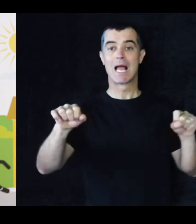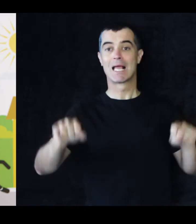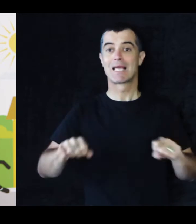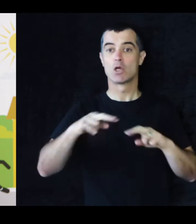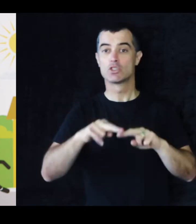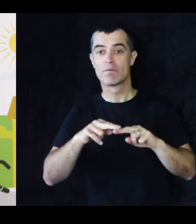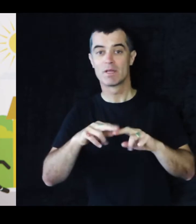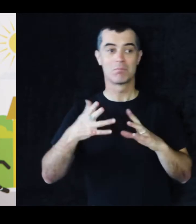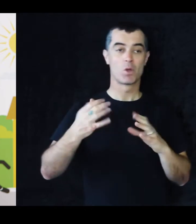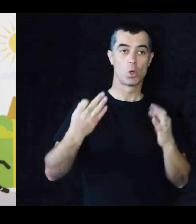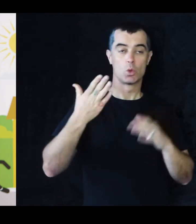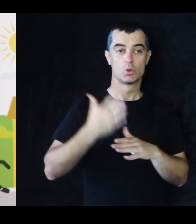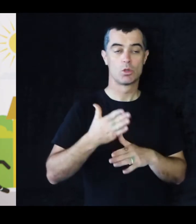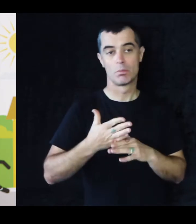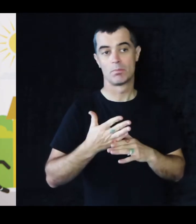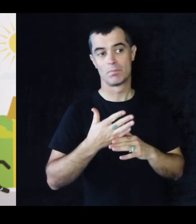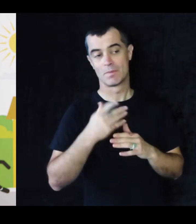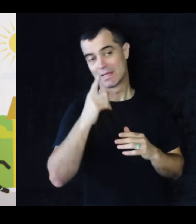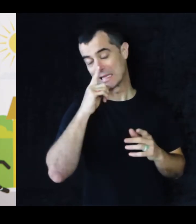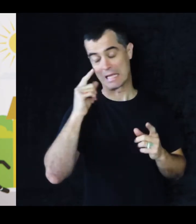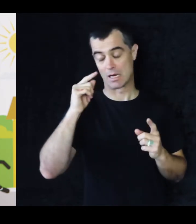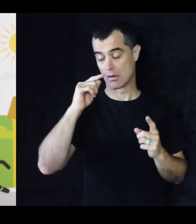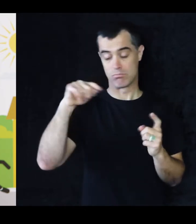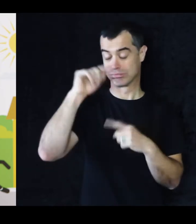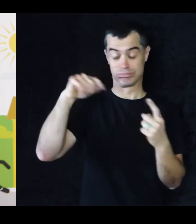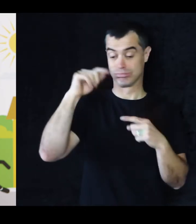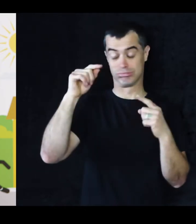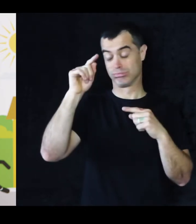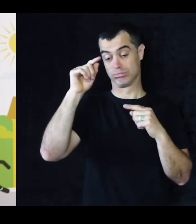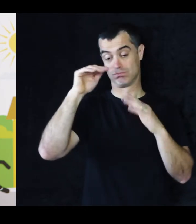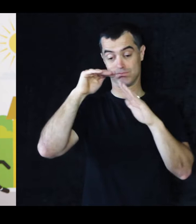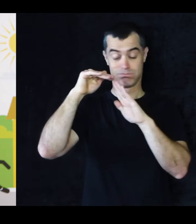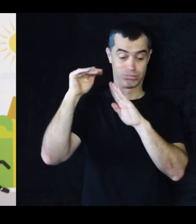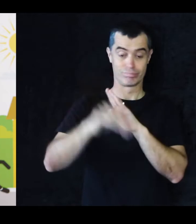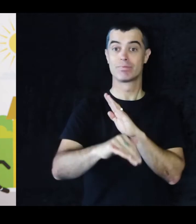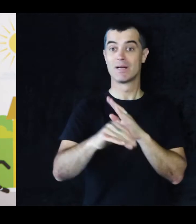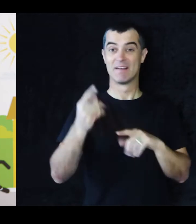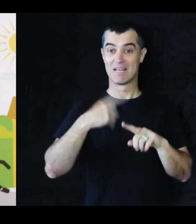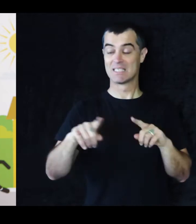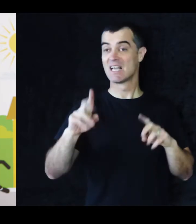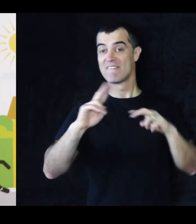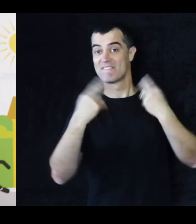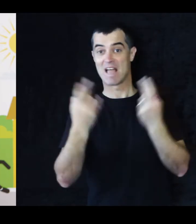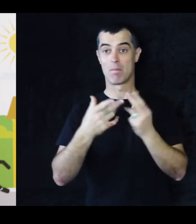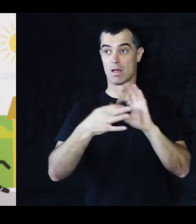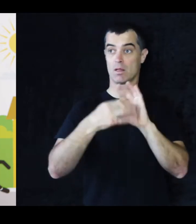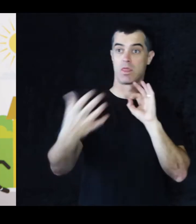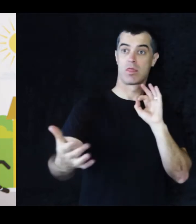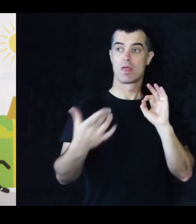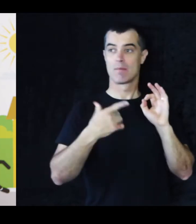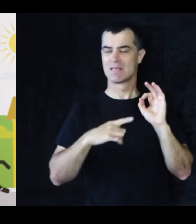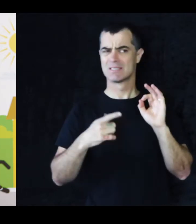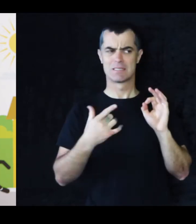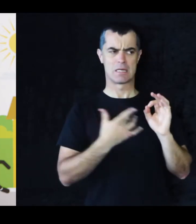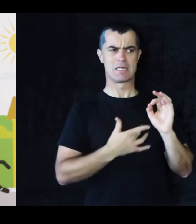surfing and with no job. And it can spiral really, really, really quickly. And your relationships with your family might break